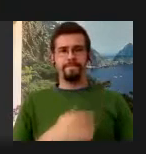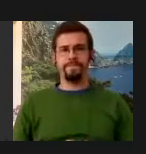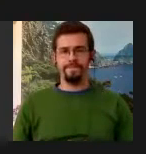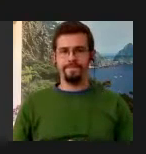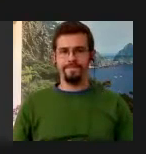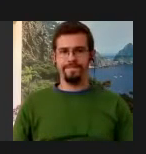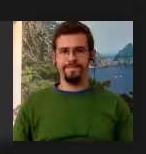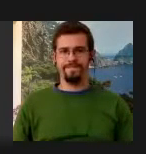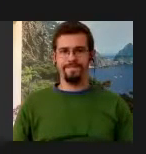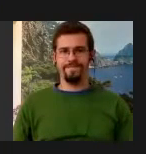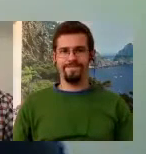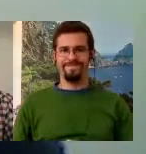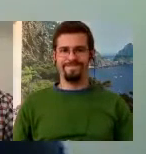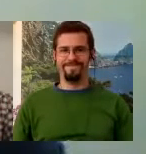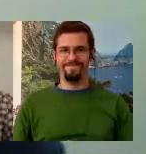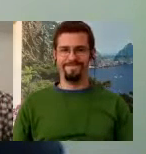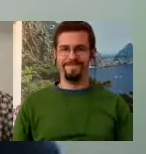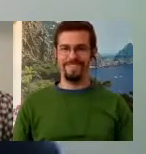Okay.